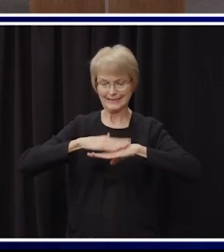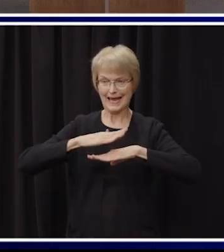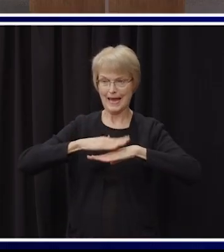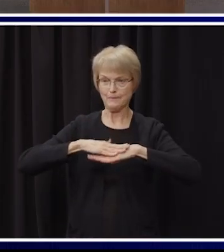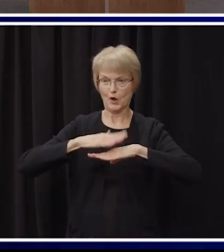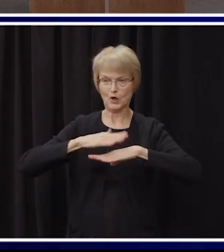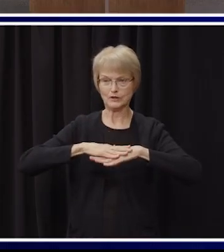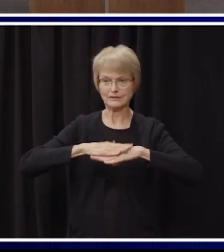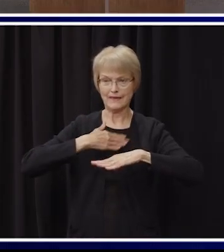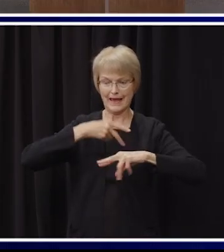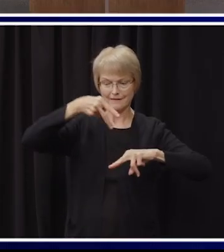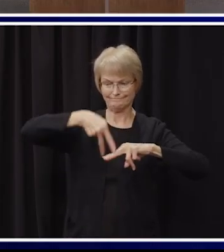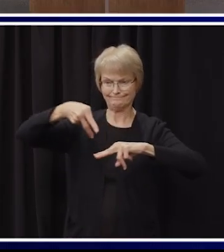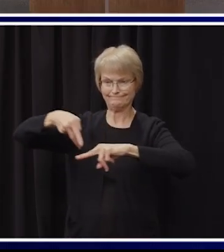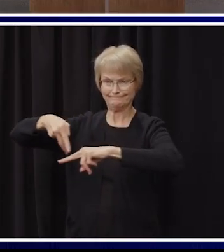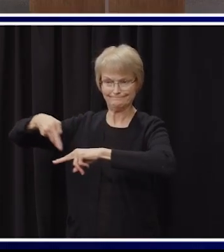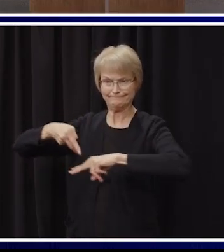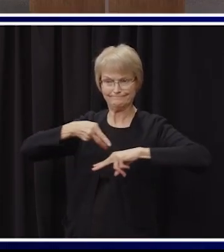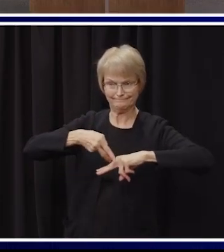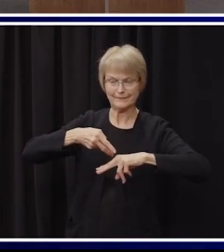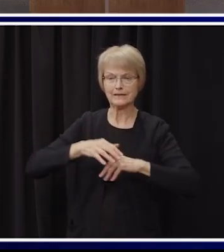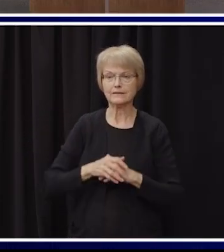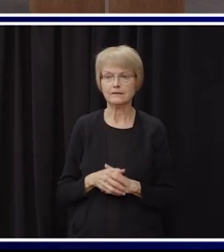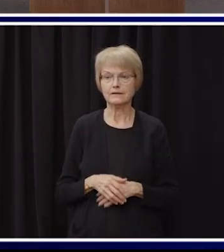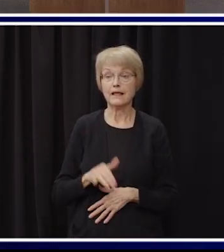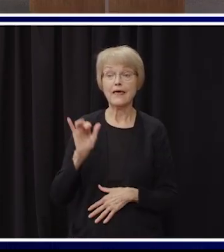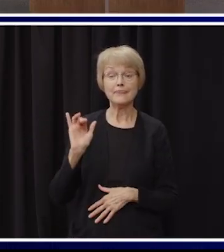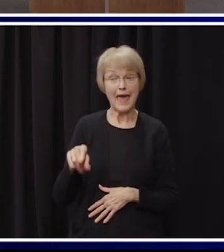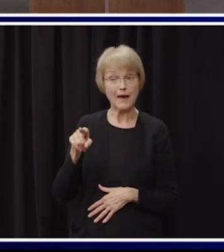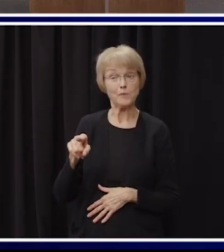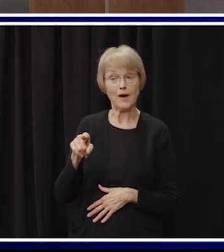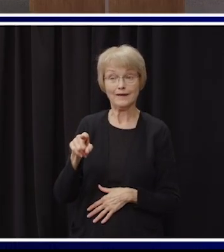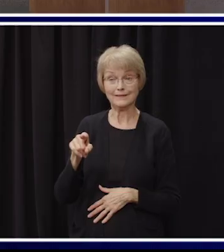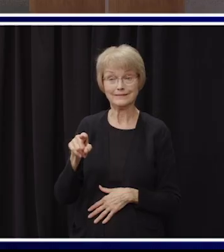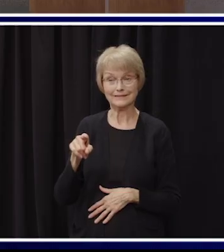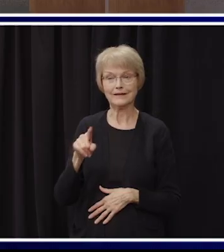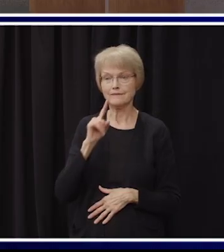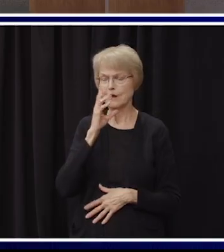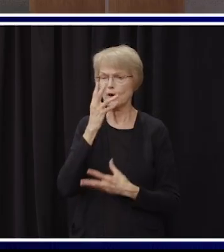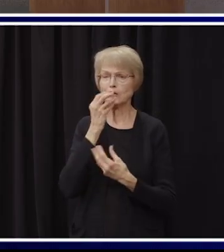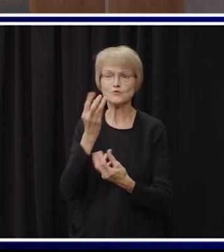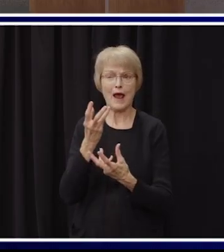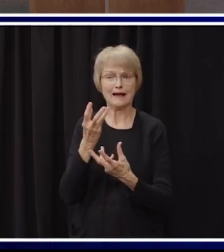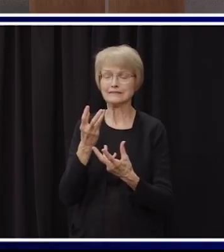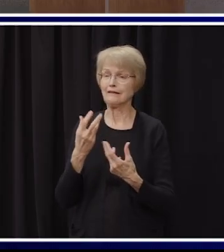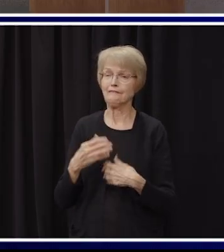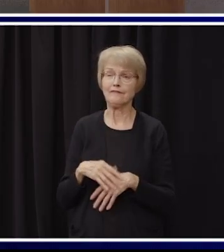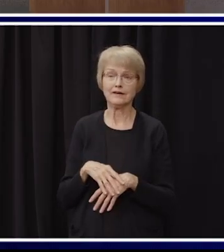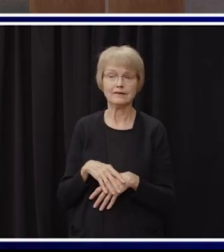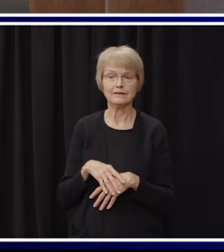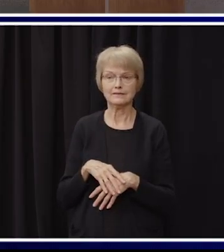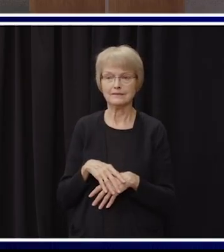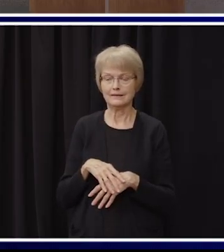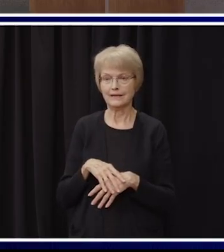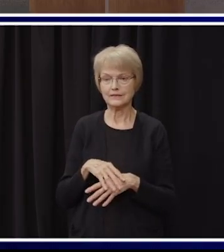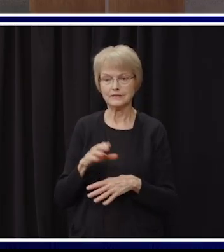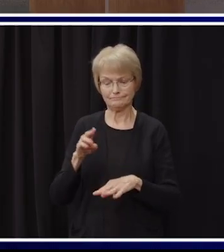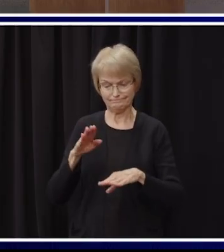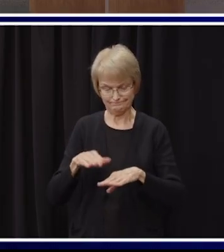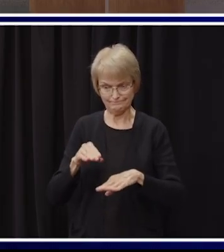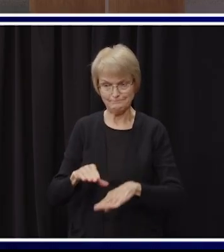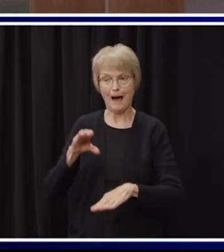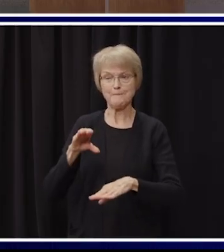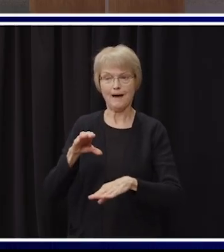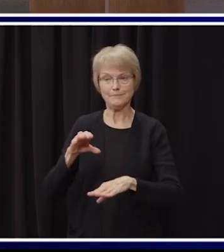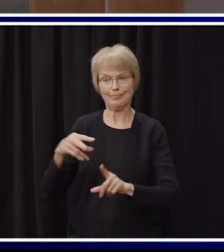work tables and workspaces. This one happens to be a very attractive pop-up electrical